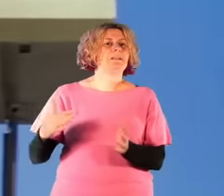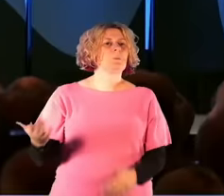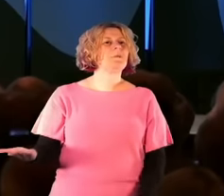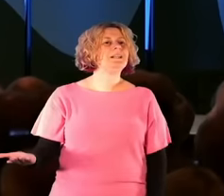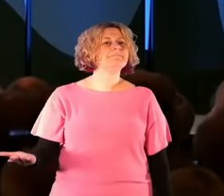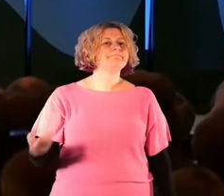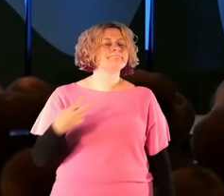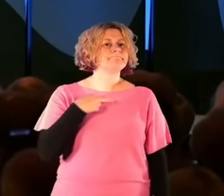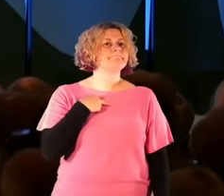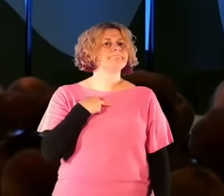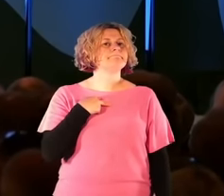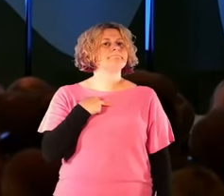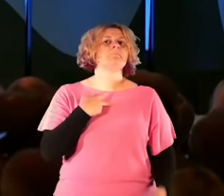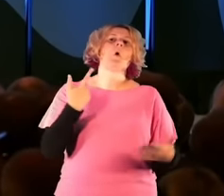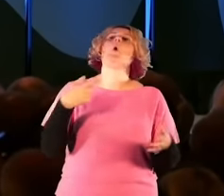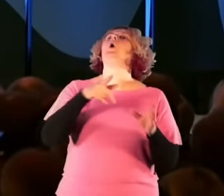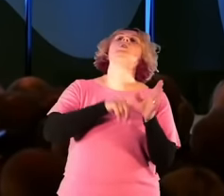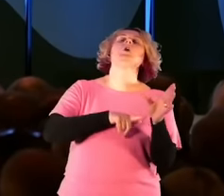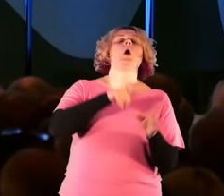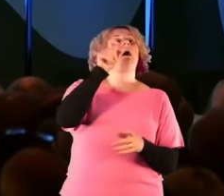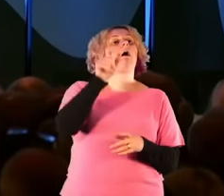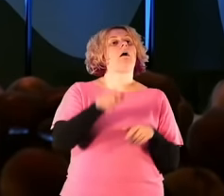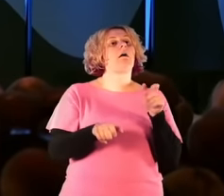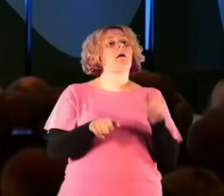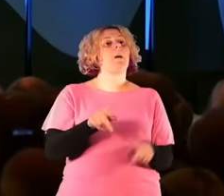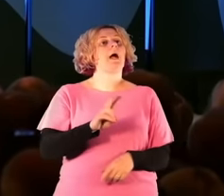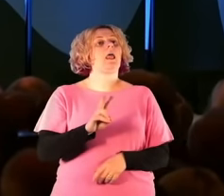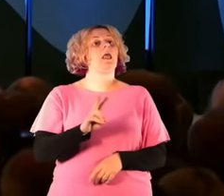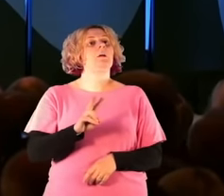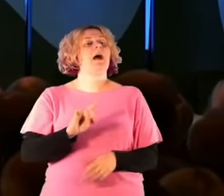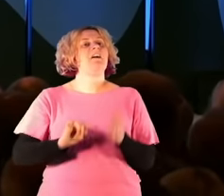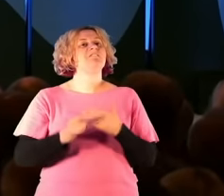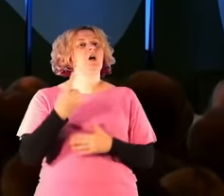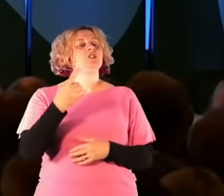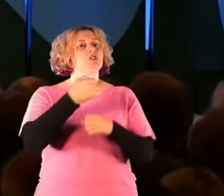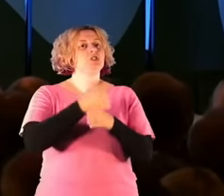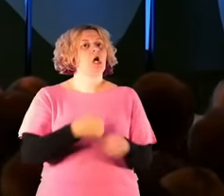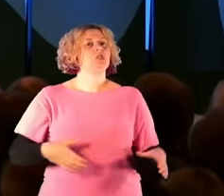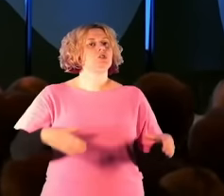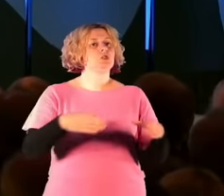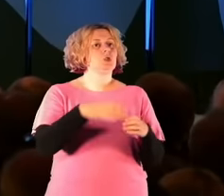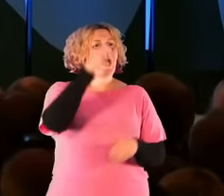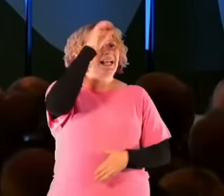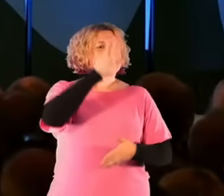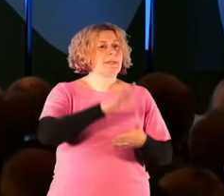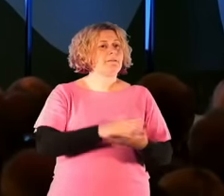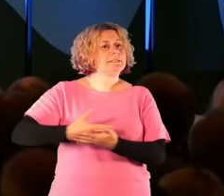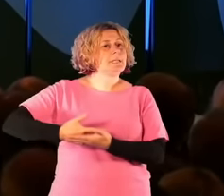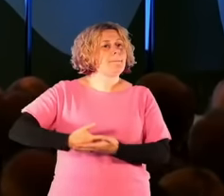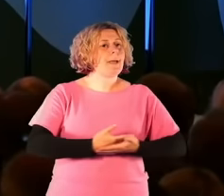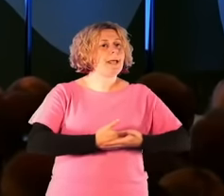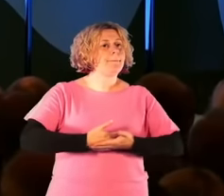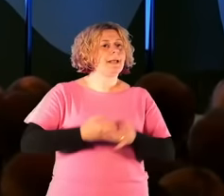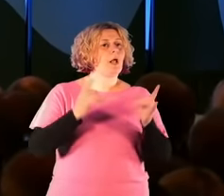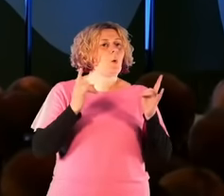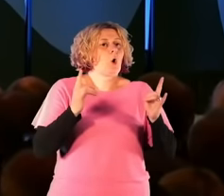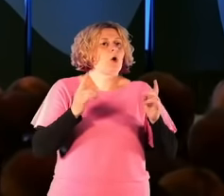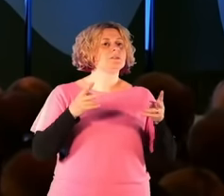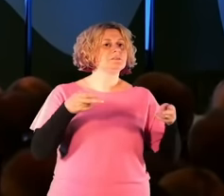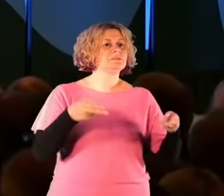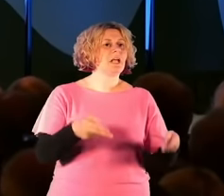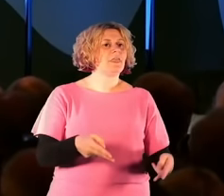couple in my first church who had the tragedy of a cot death. You know, you have a funeral and there's this tiny little